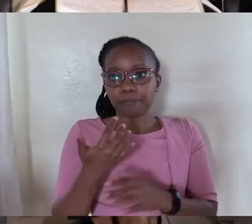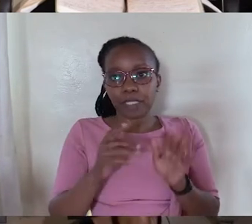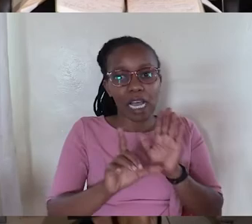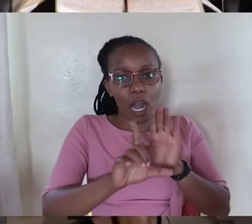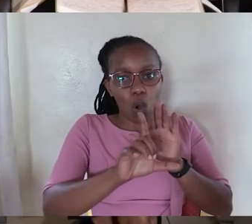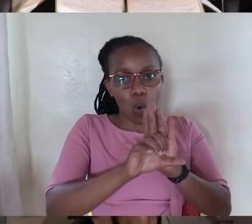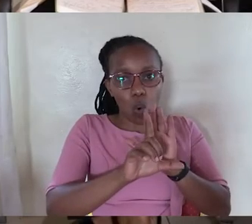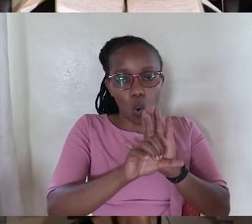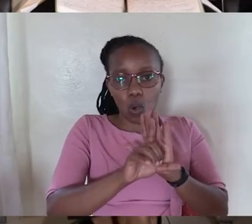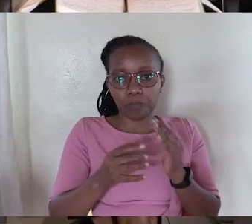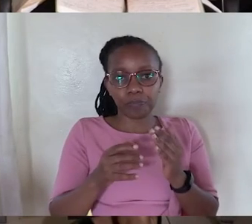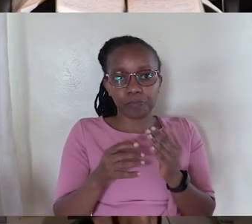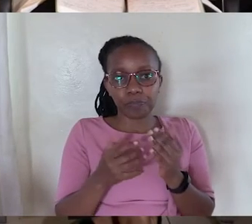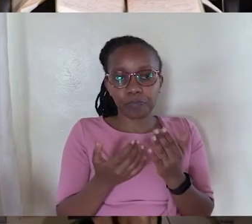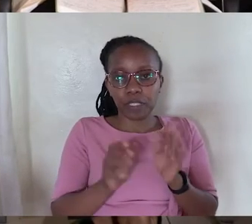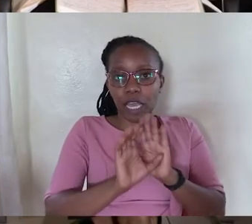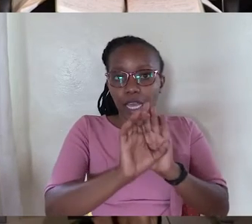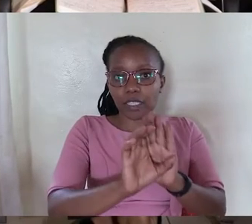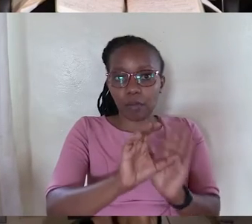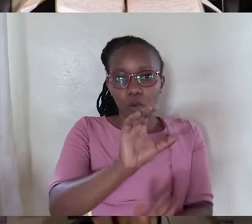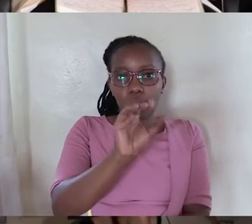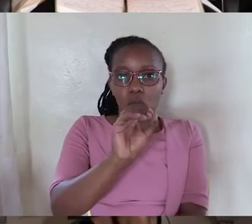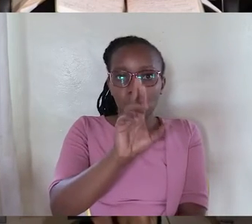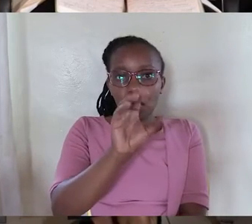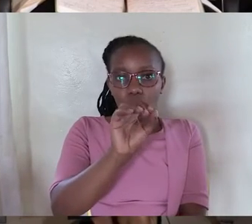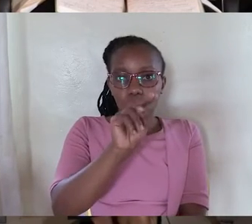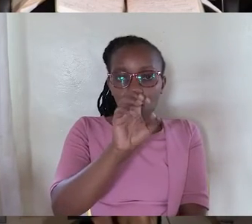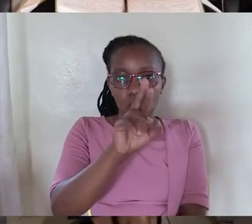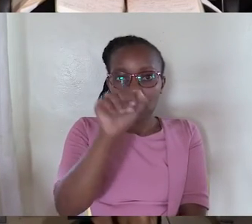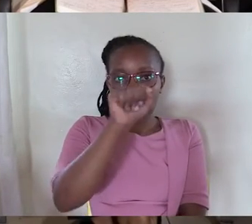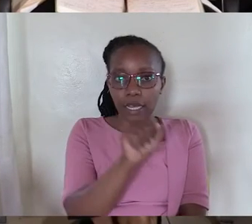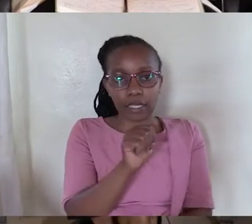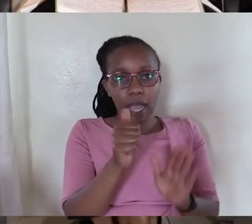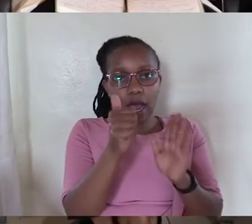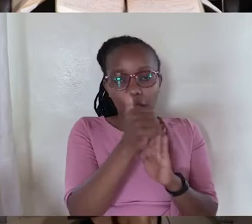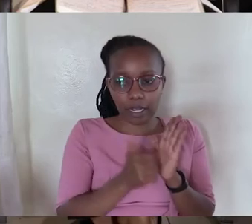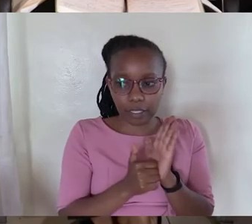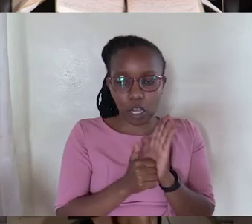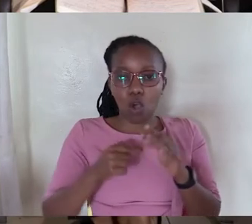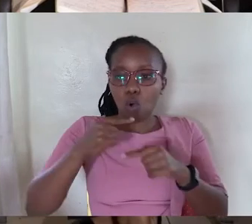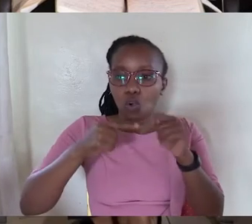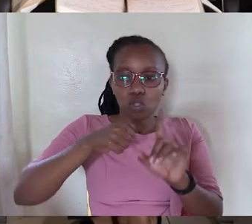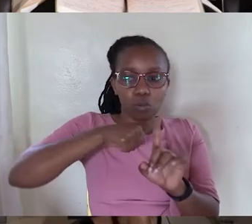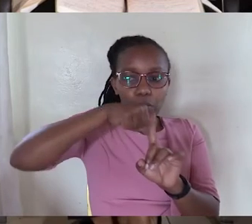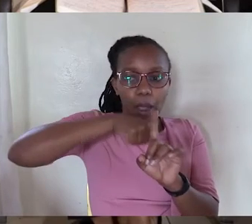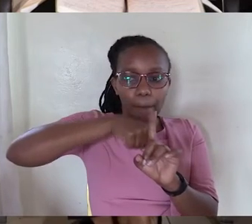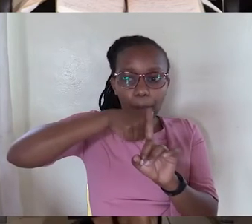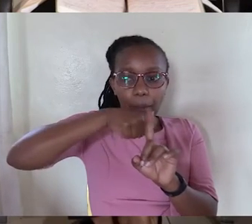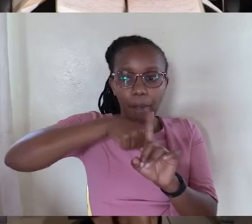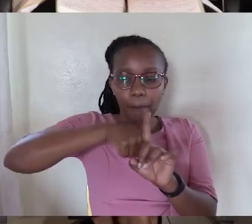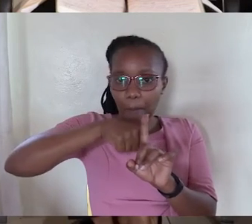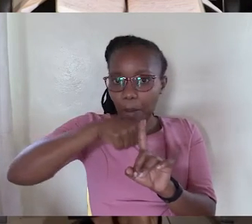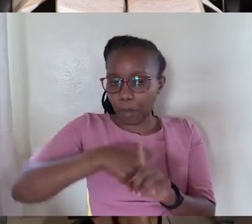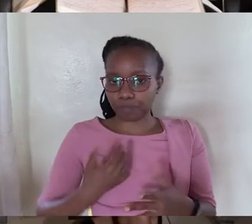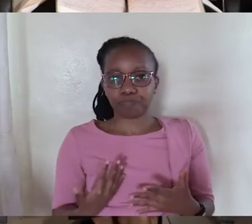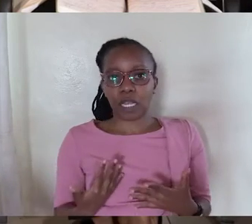legislation, like the Coroner's Act. It is important that we all continuously lobby and ask the government to operationalize this